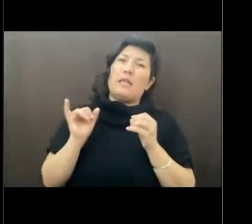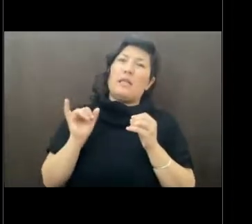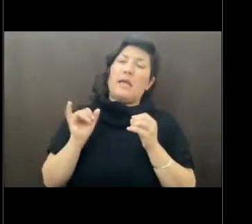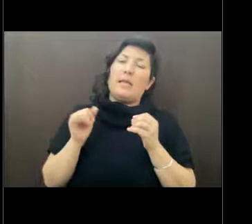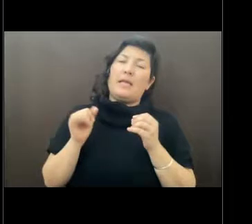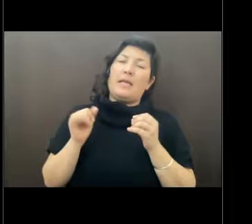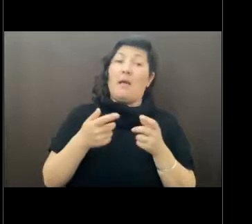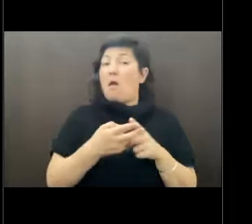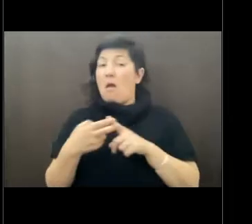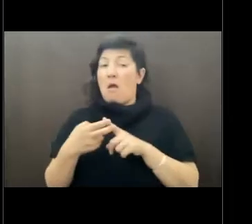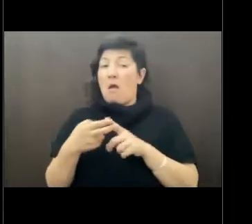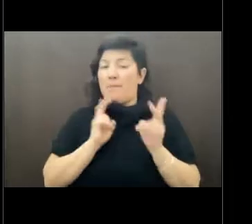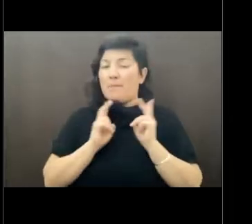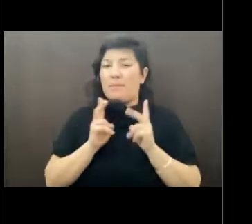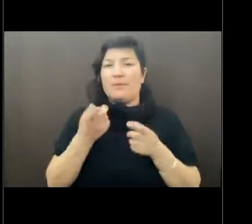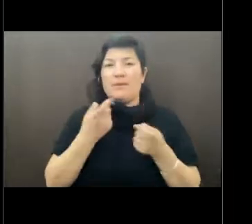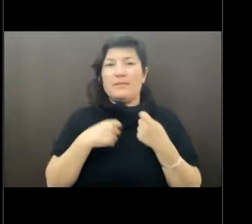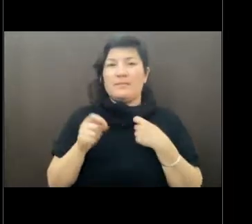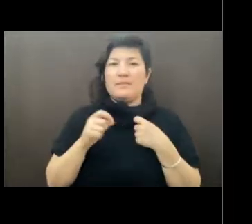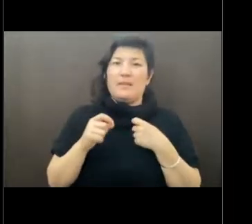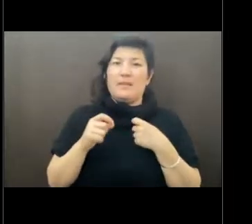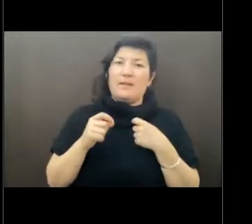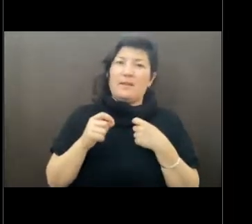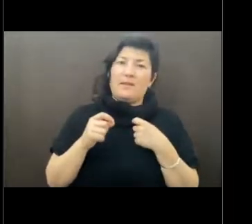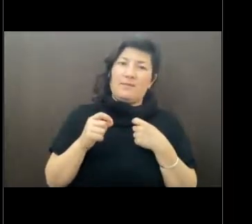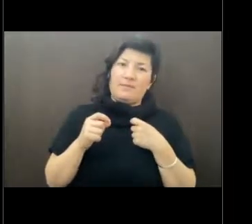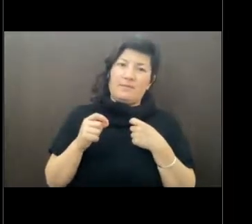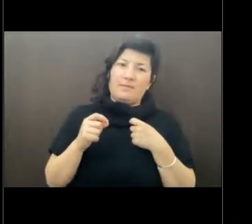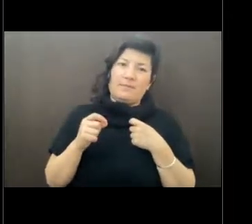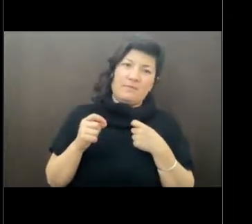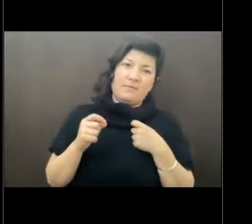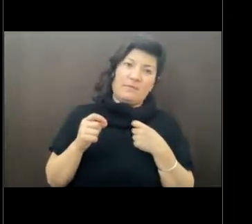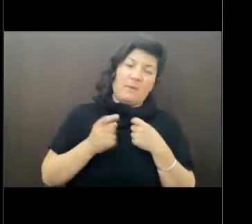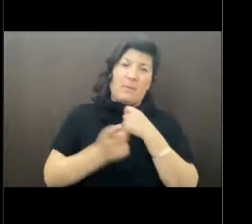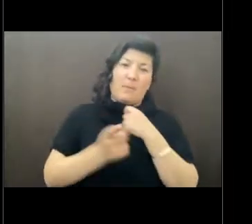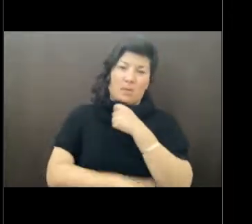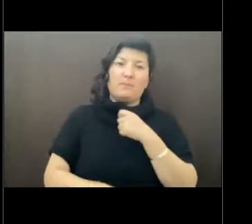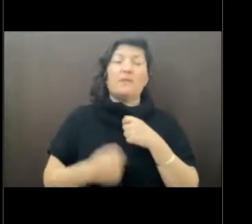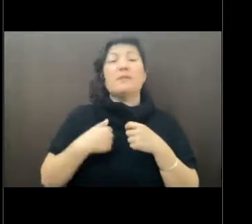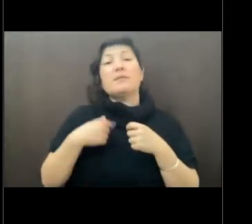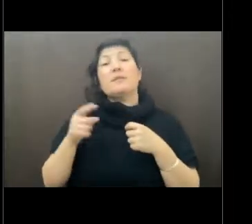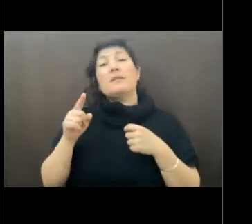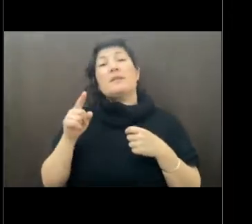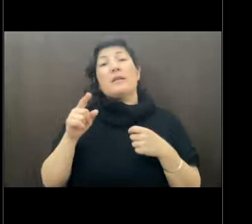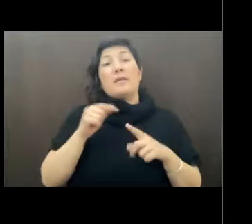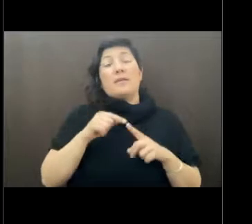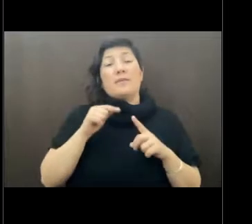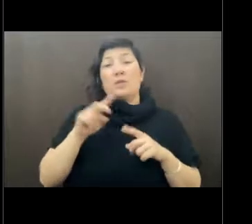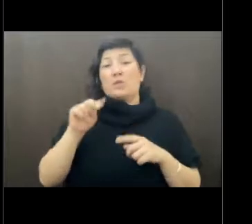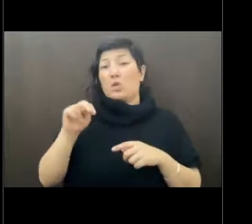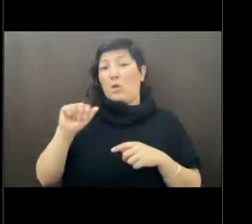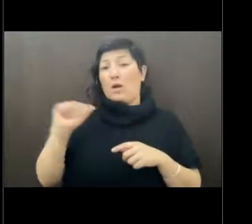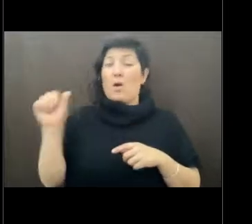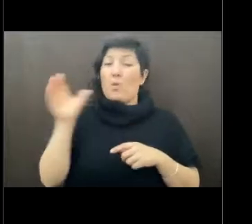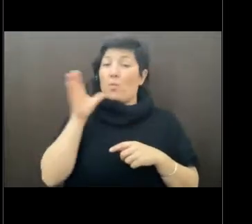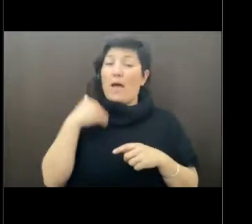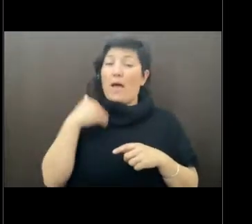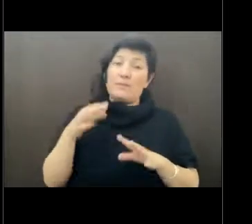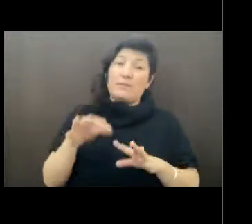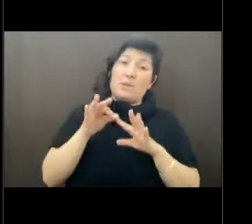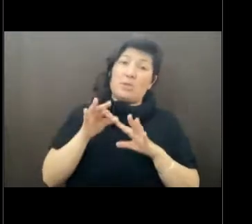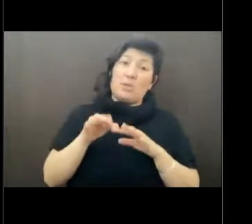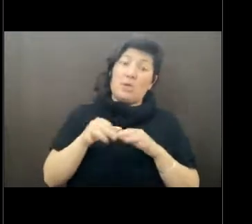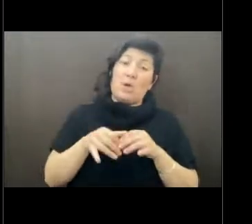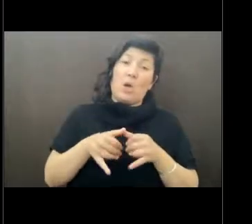could provide a special award condition that says, and you will apply a data license. Now, most academics won't like it. They might